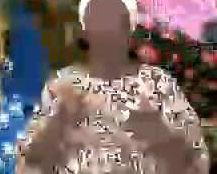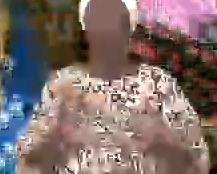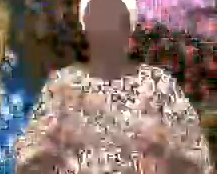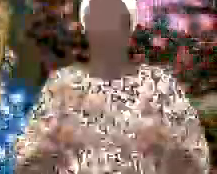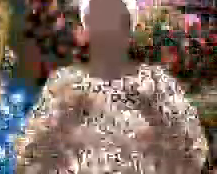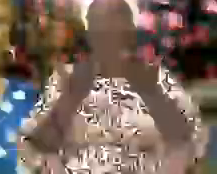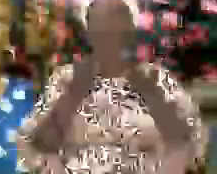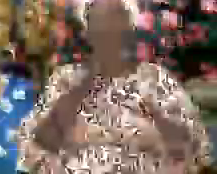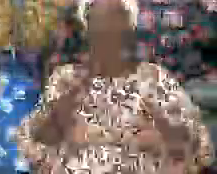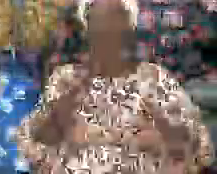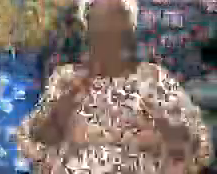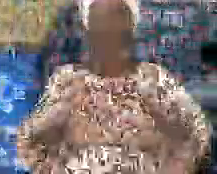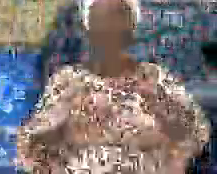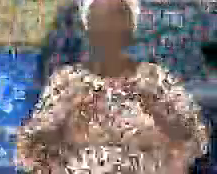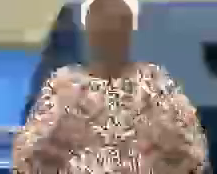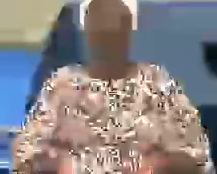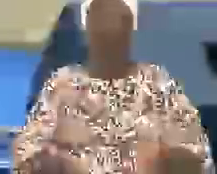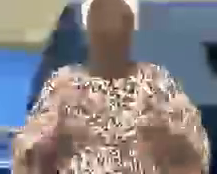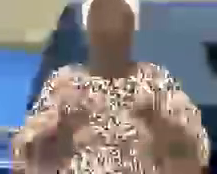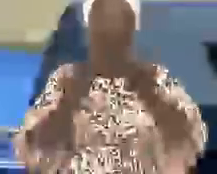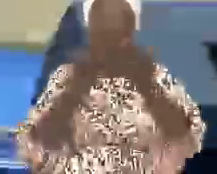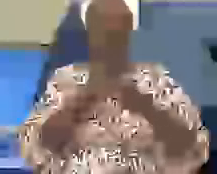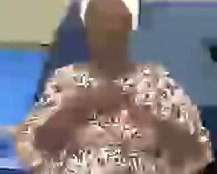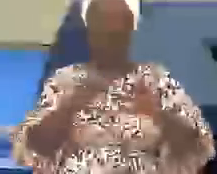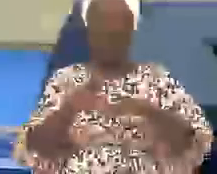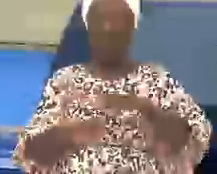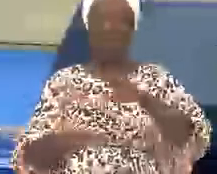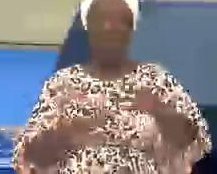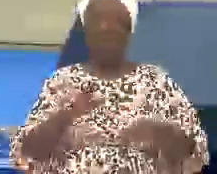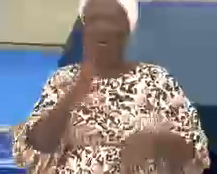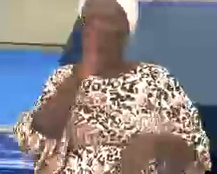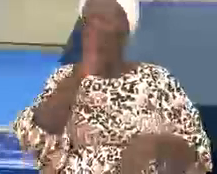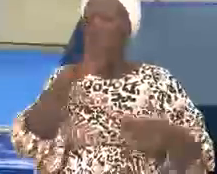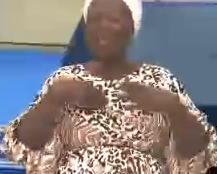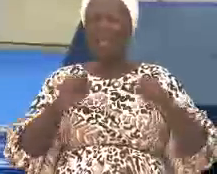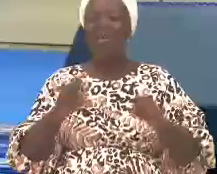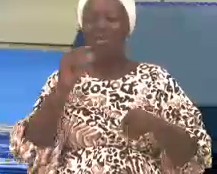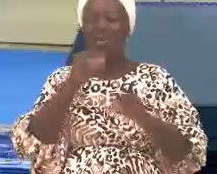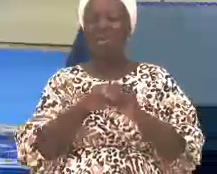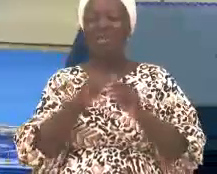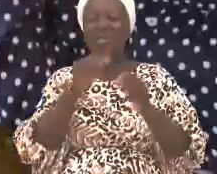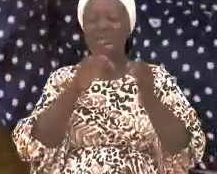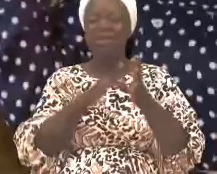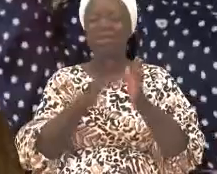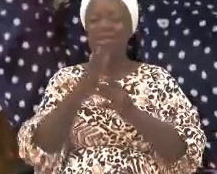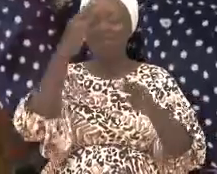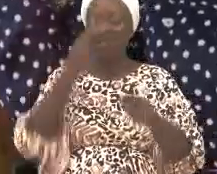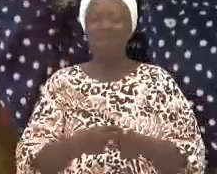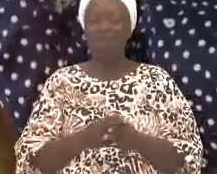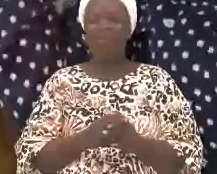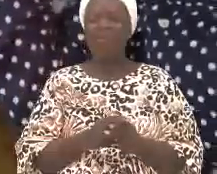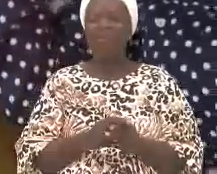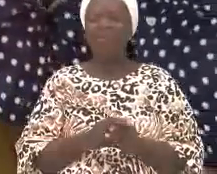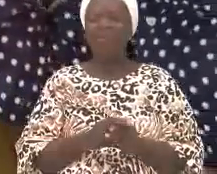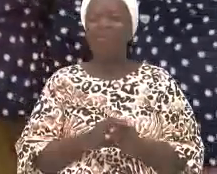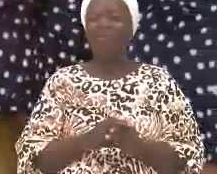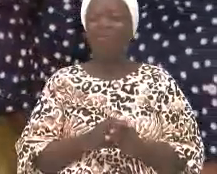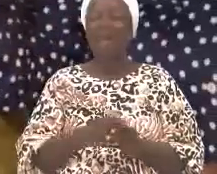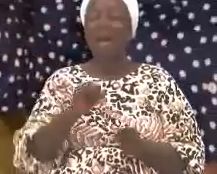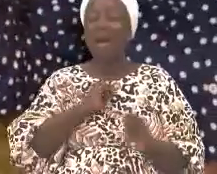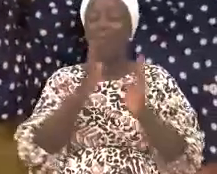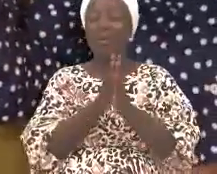walk. Rise up and walk. Be healed in Jesus' name. I pray for those